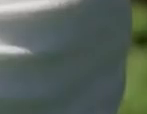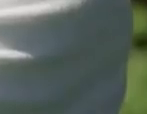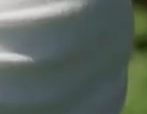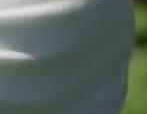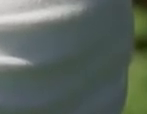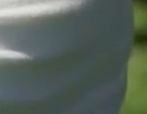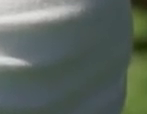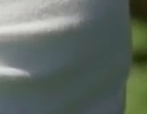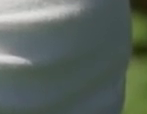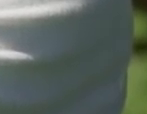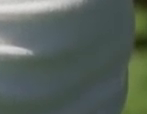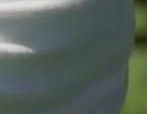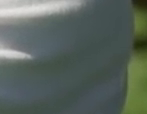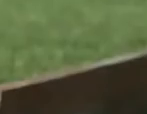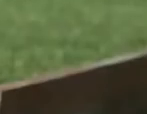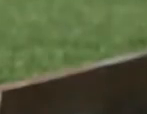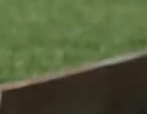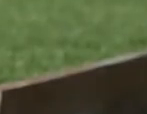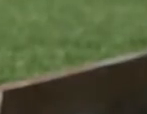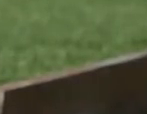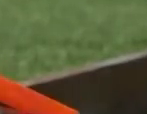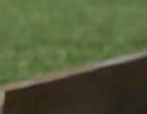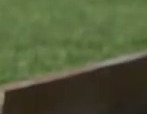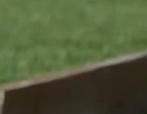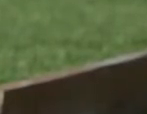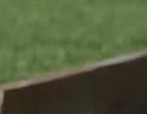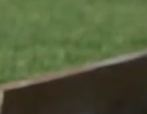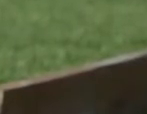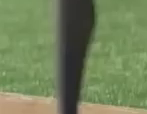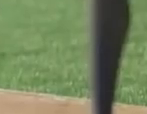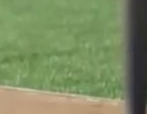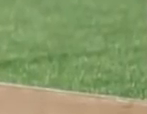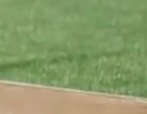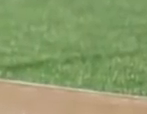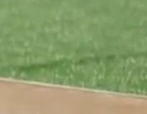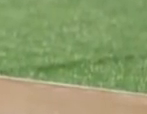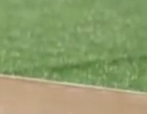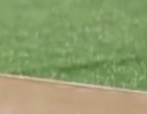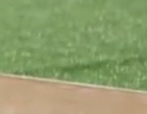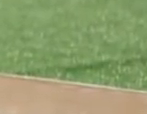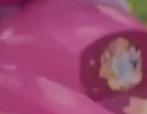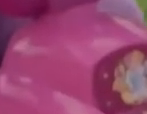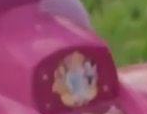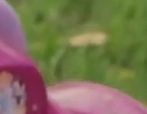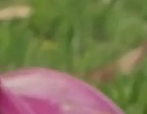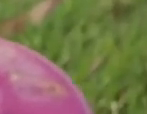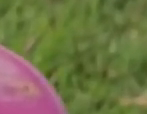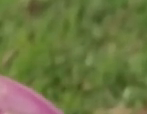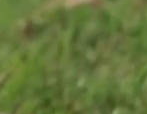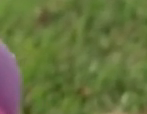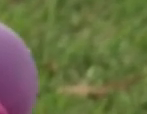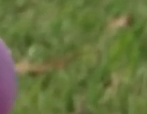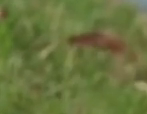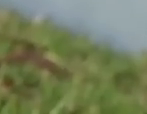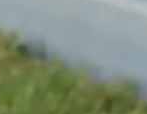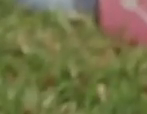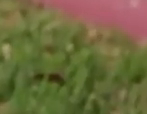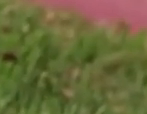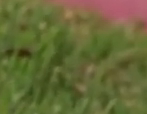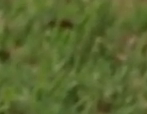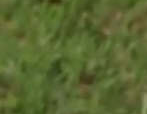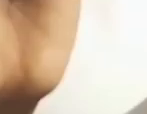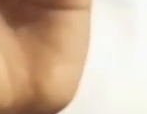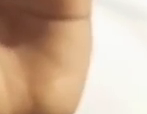We have hobbies. And we love sports. In every way, we are just like everyone